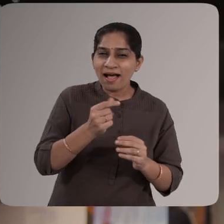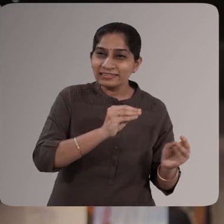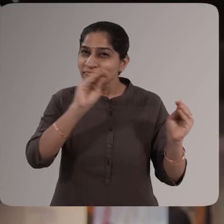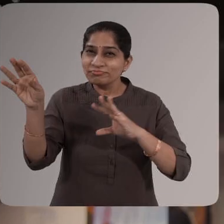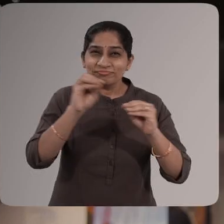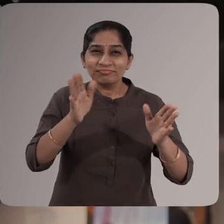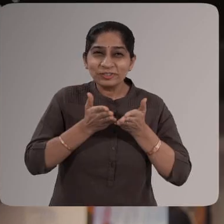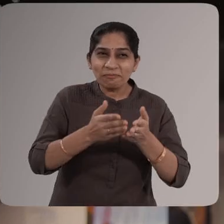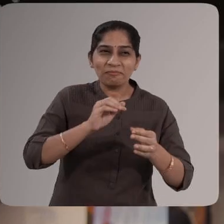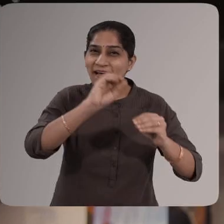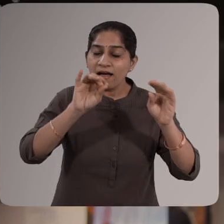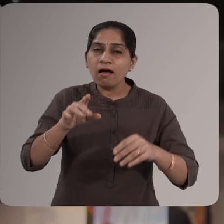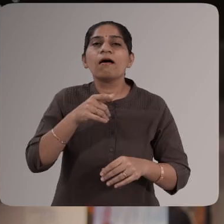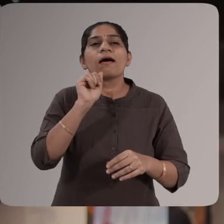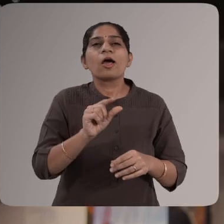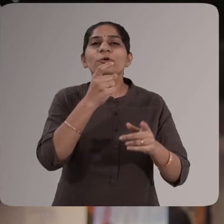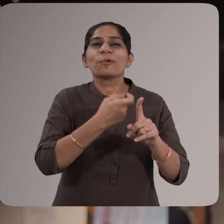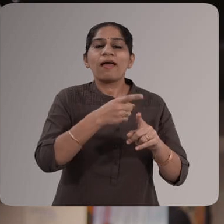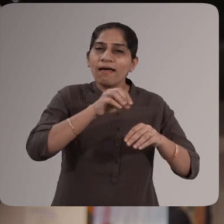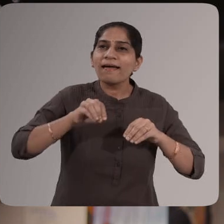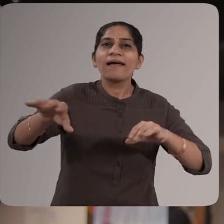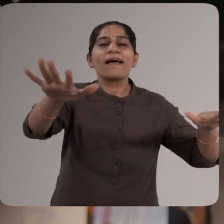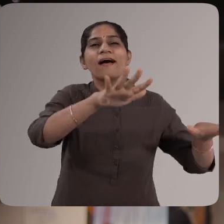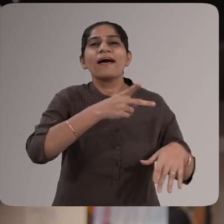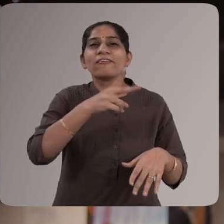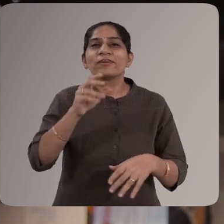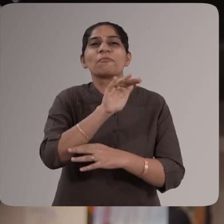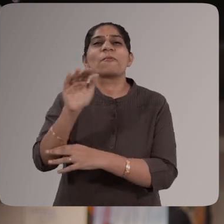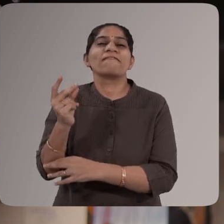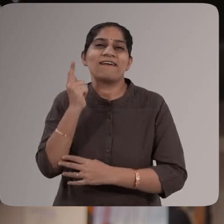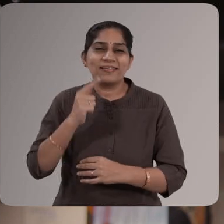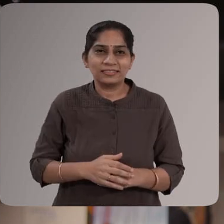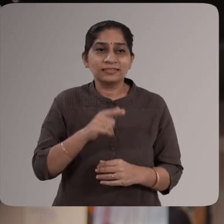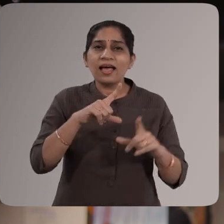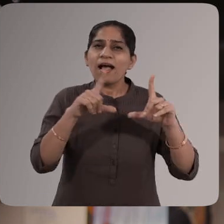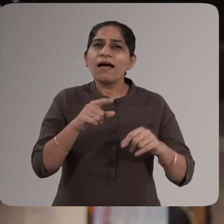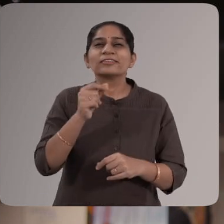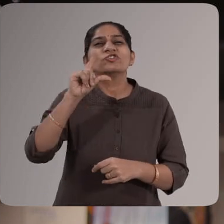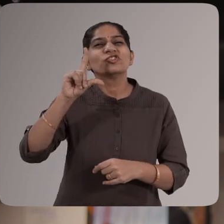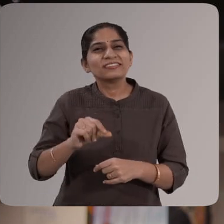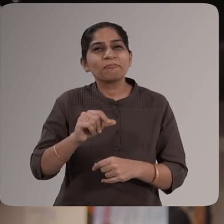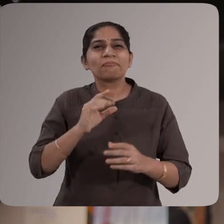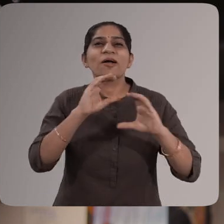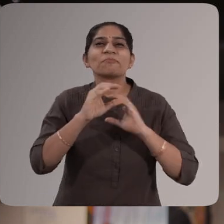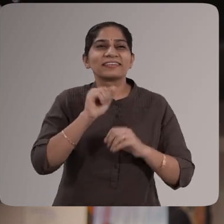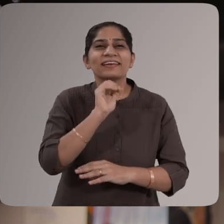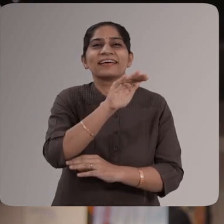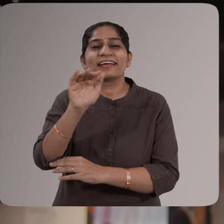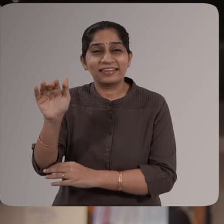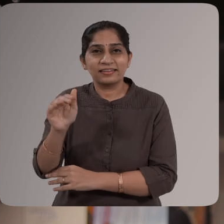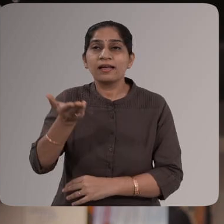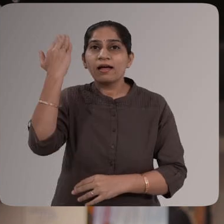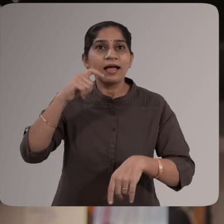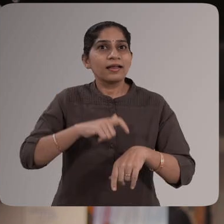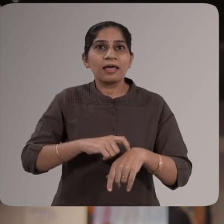service allowed for several deliveries a day in the United Kingdom, and cards provided a fast and inexpensive method of communication in